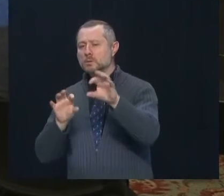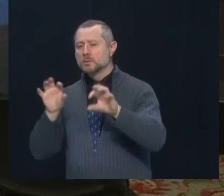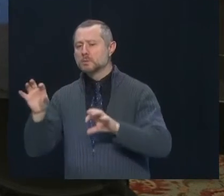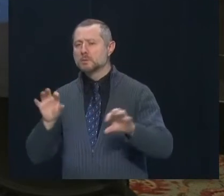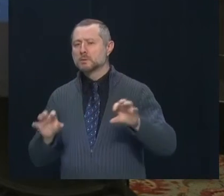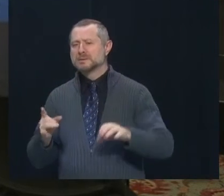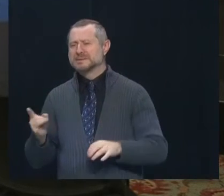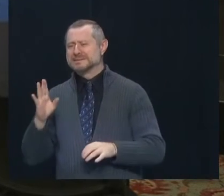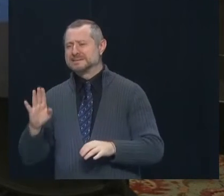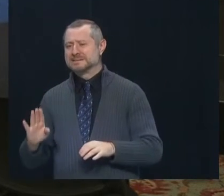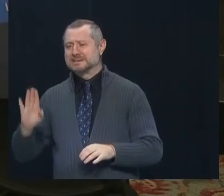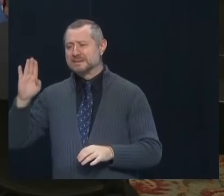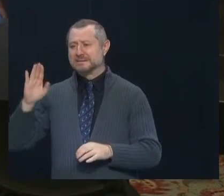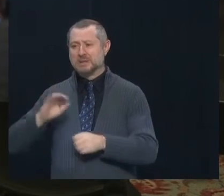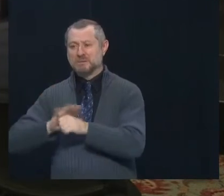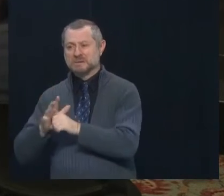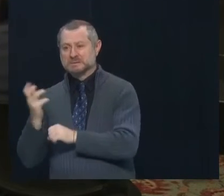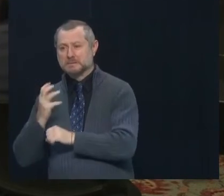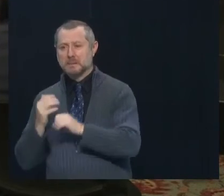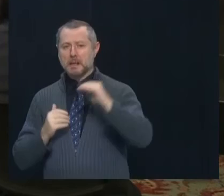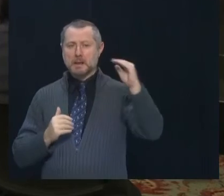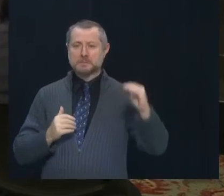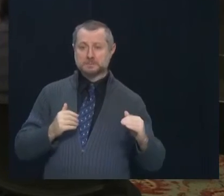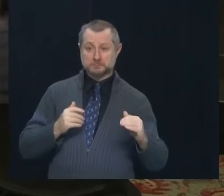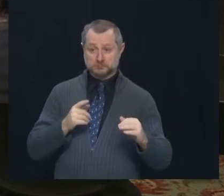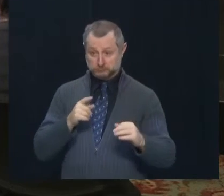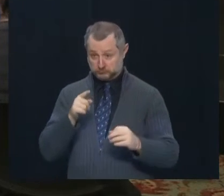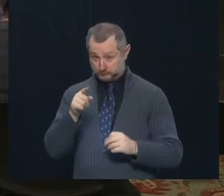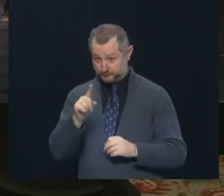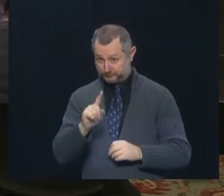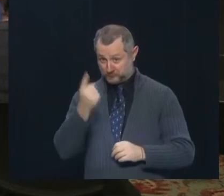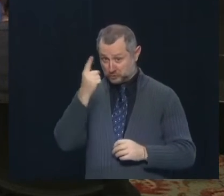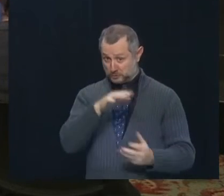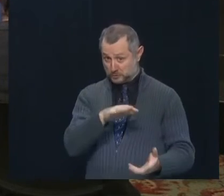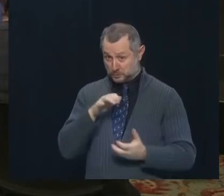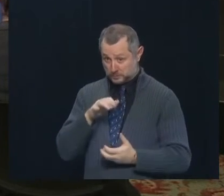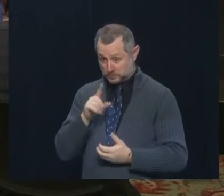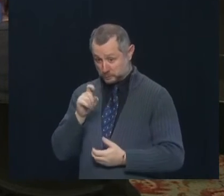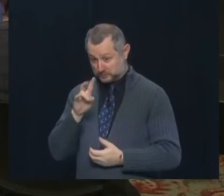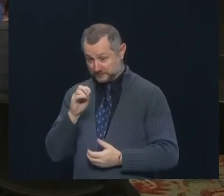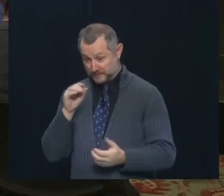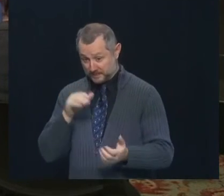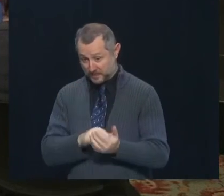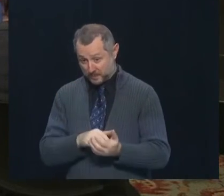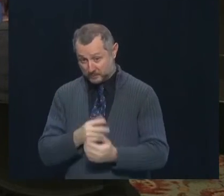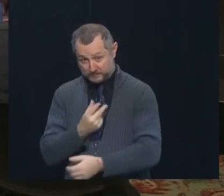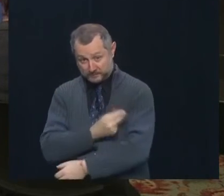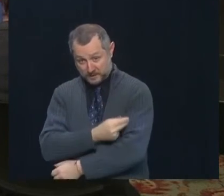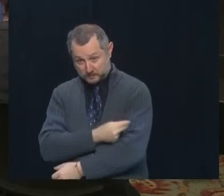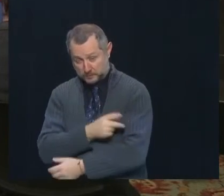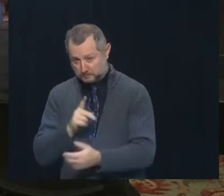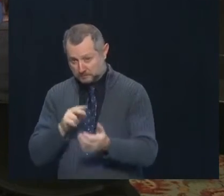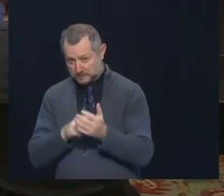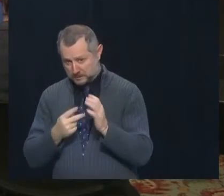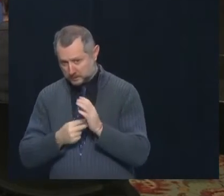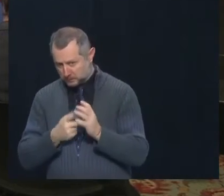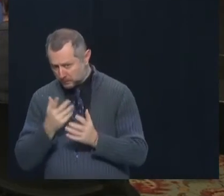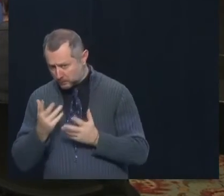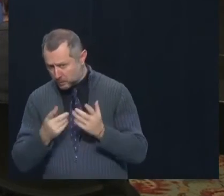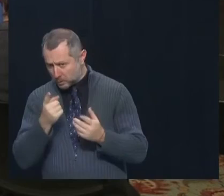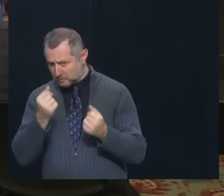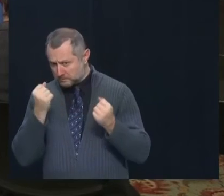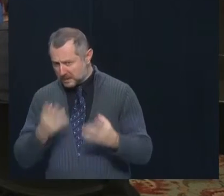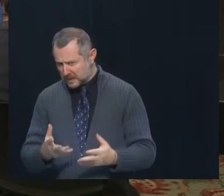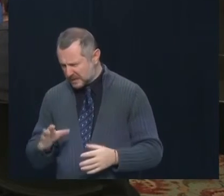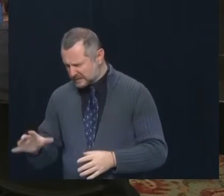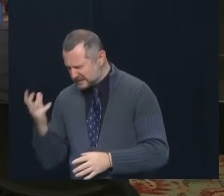difficult time with COVID-19. So with this first batch of 170,000, a relatively small amount, you have a lot of areas that are having a hard time